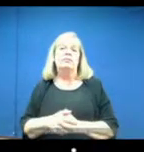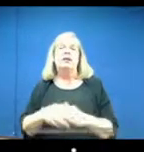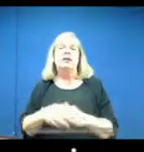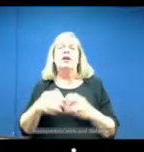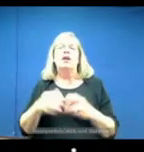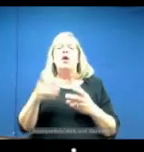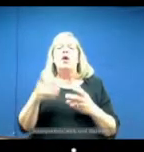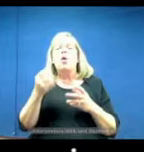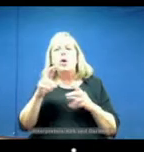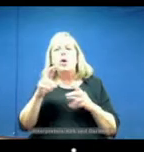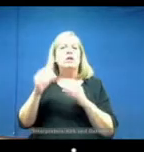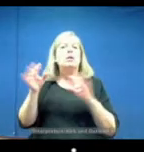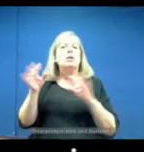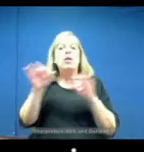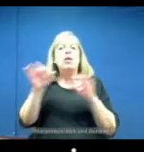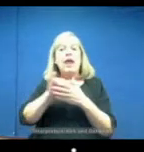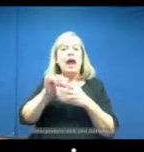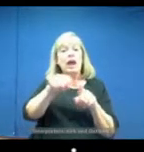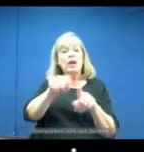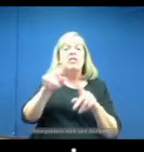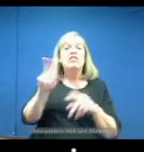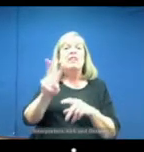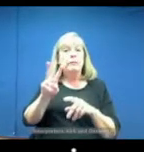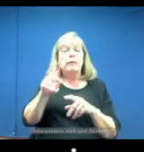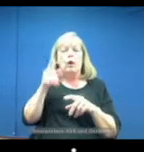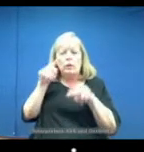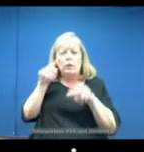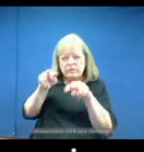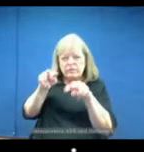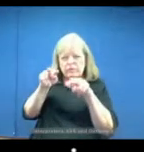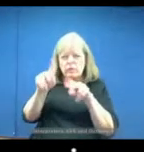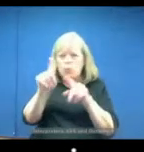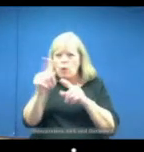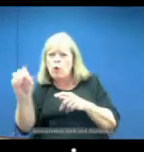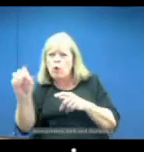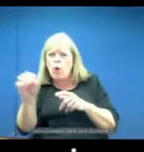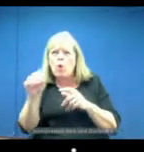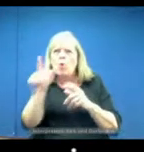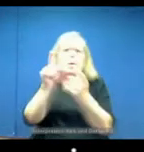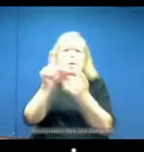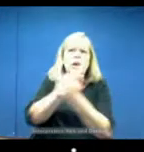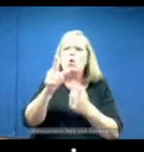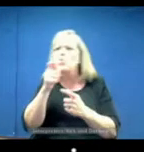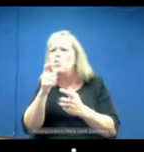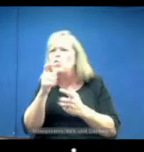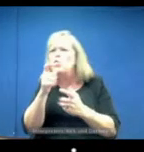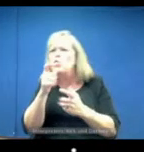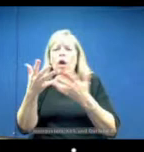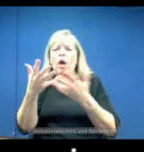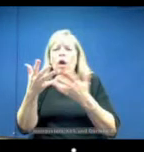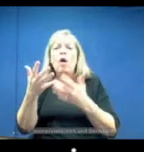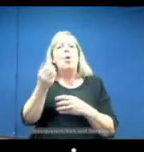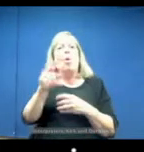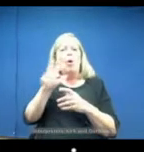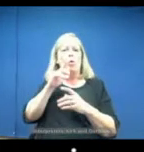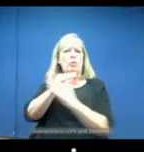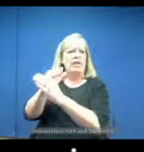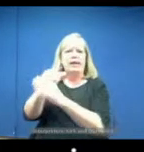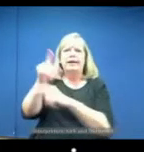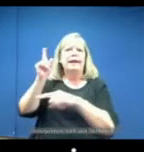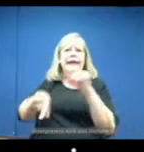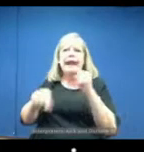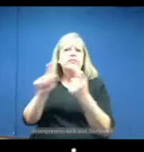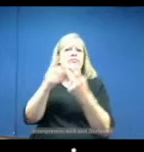monitoring where your partner goes and who she sees, or restricting access to family and friends.